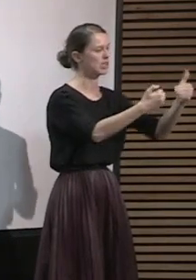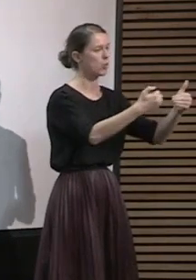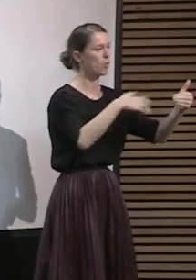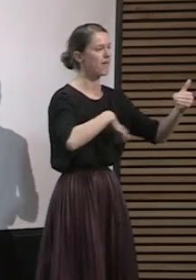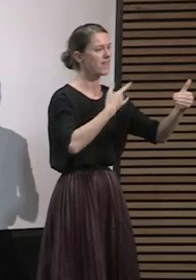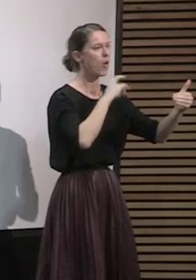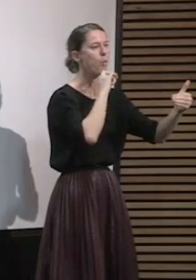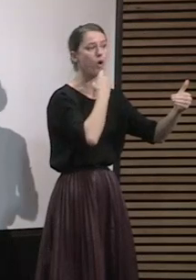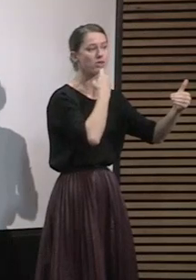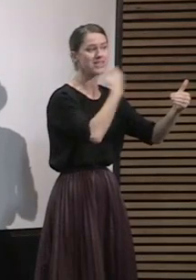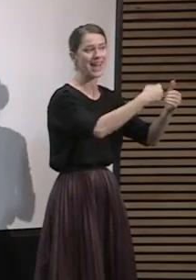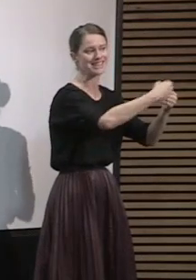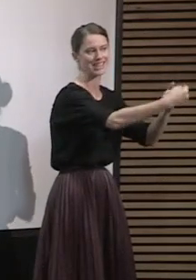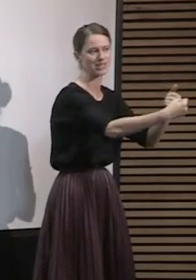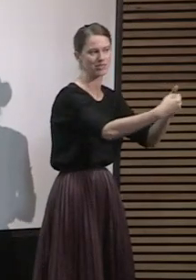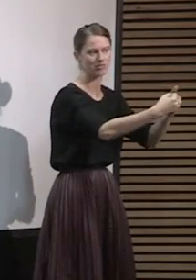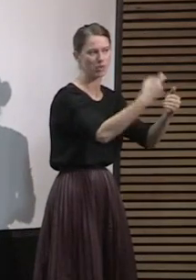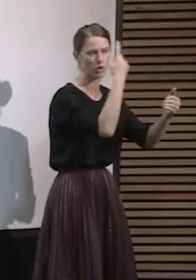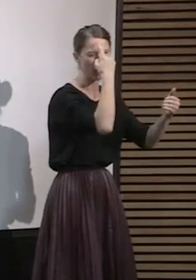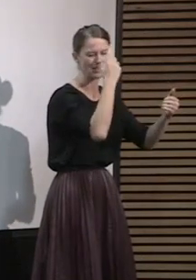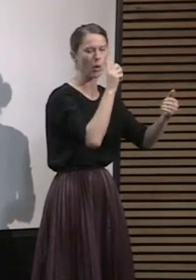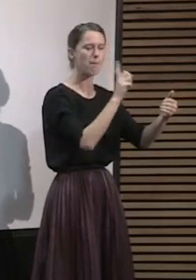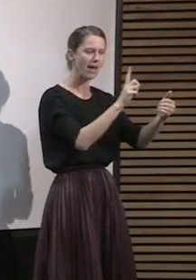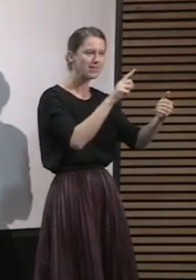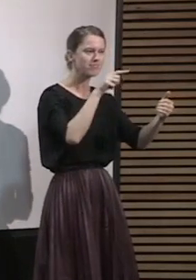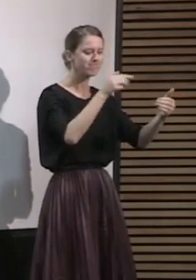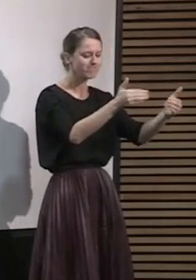than midnight Wednesday the 26th of August, but we will be